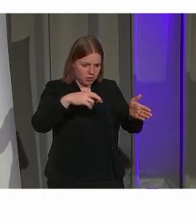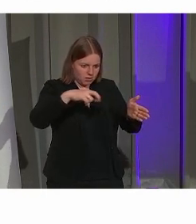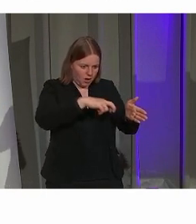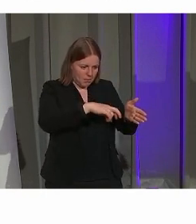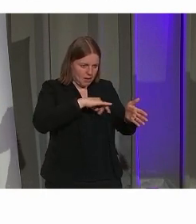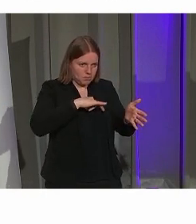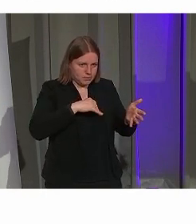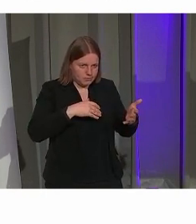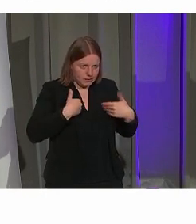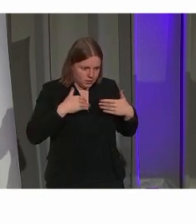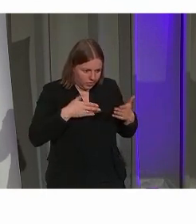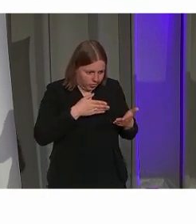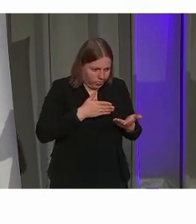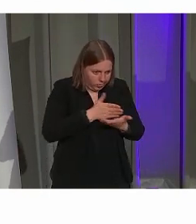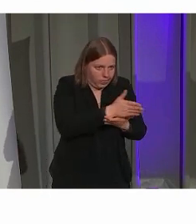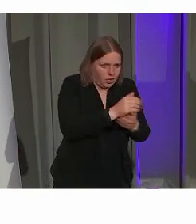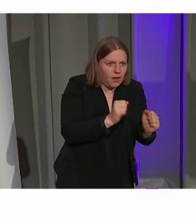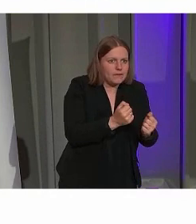steps actually take up